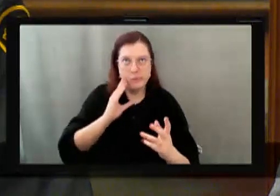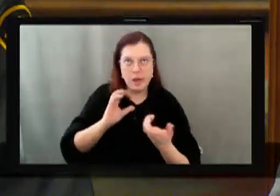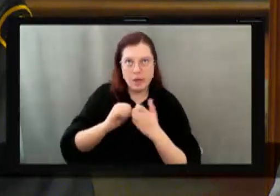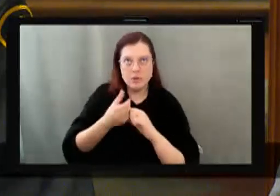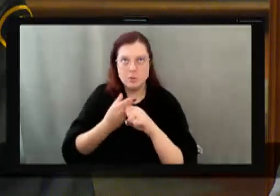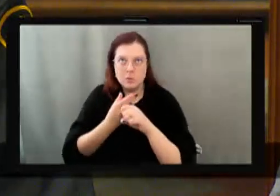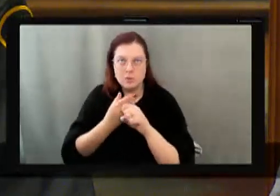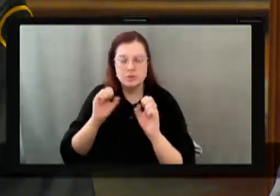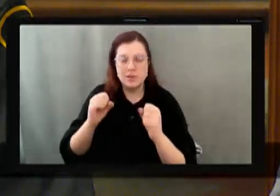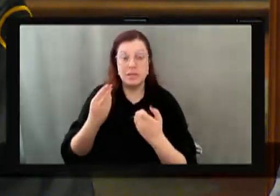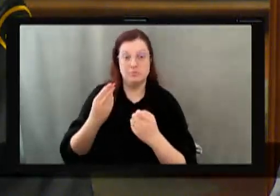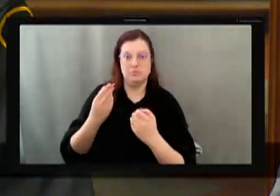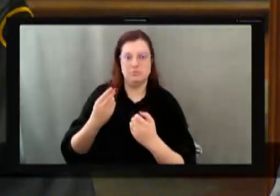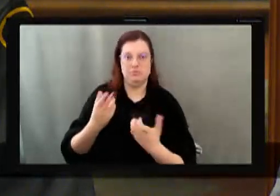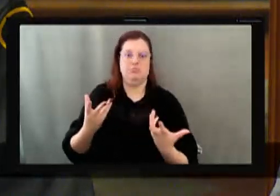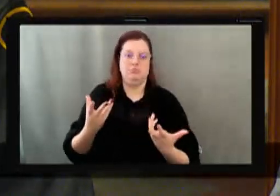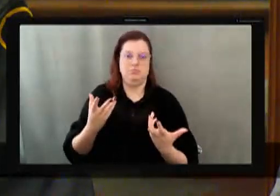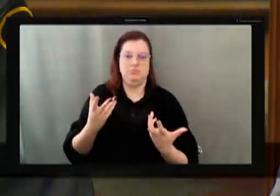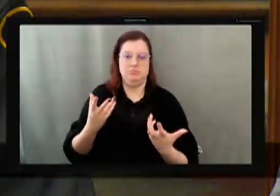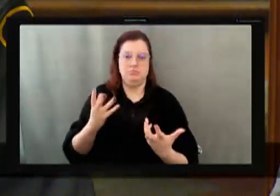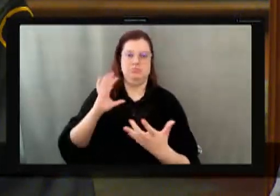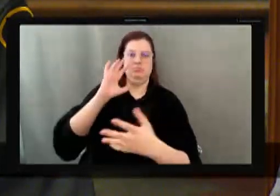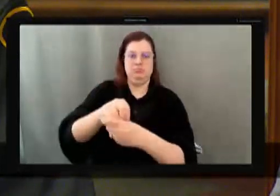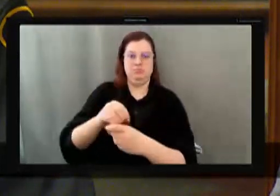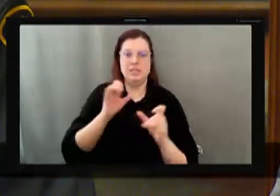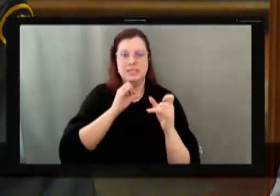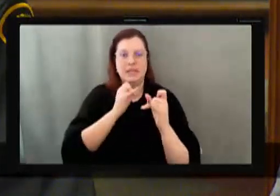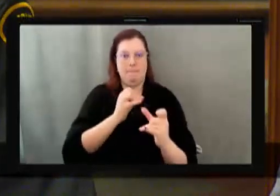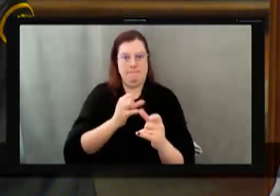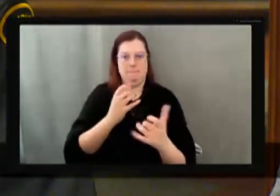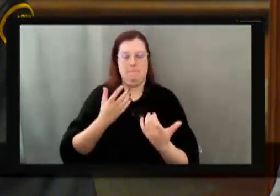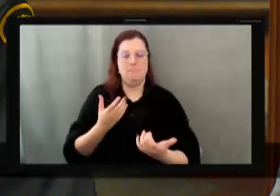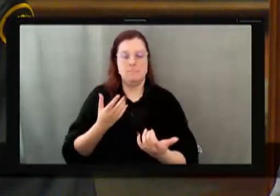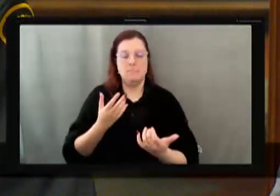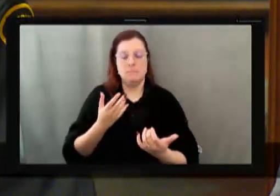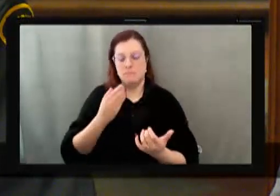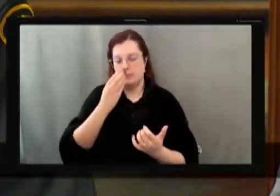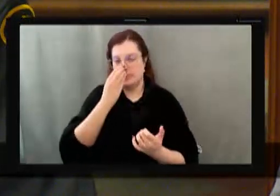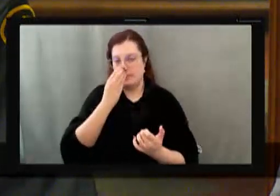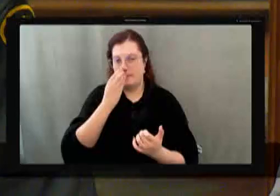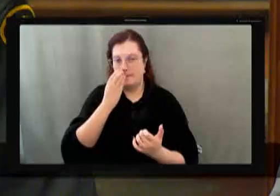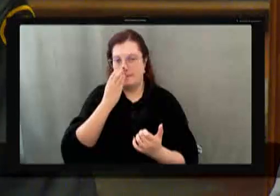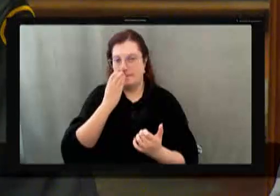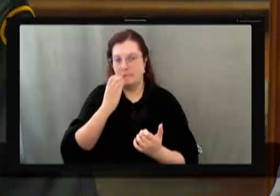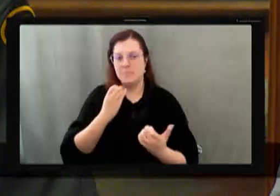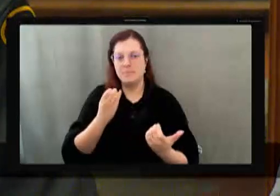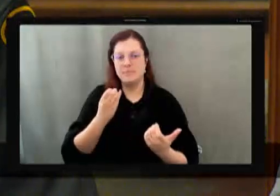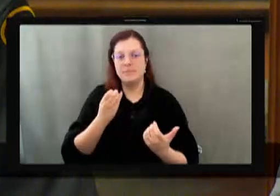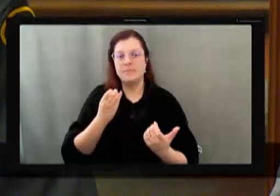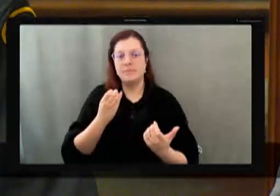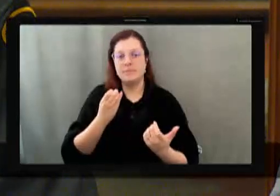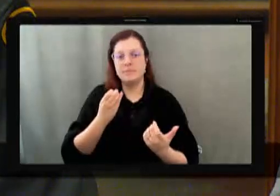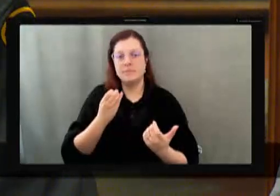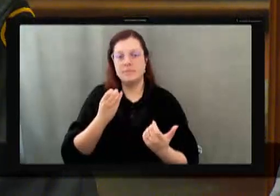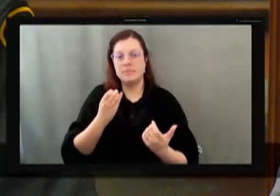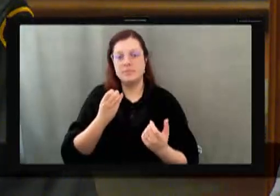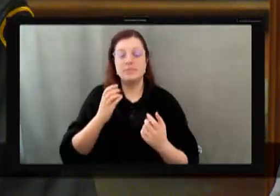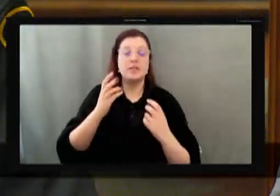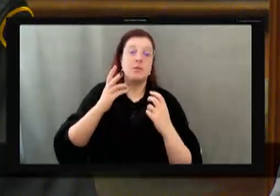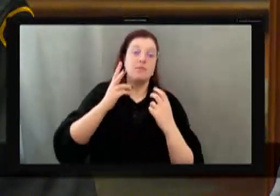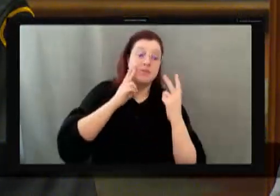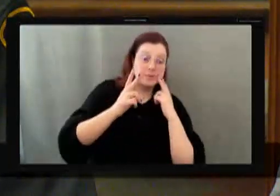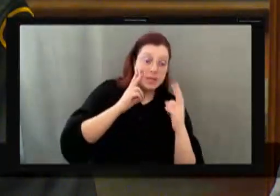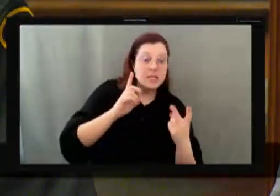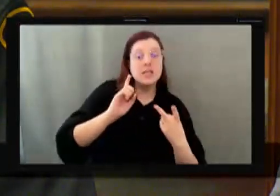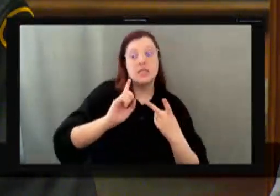can be in that same market. So just from a visibility to the messaging to